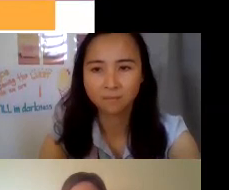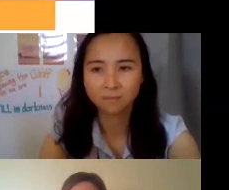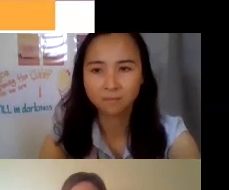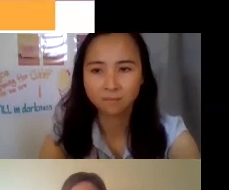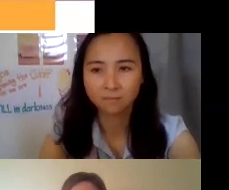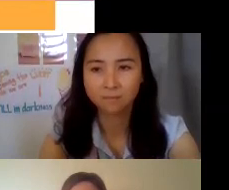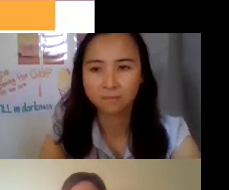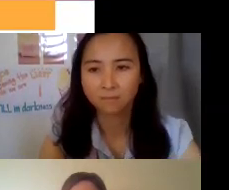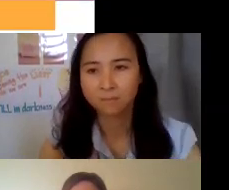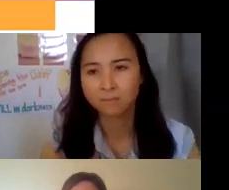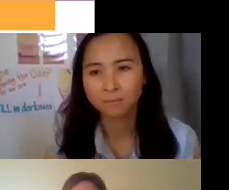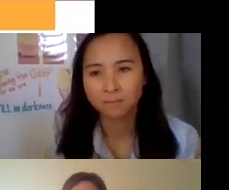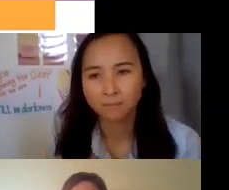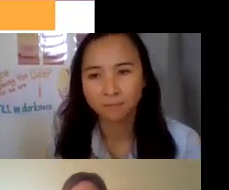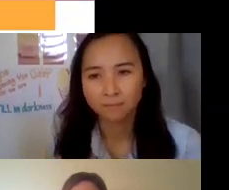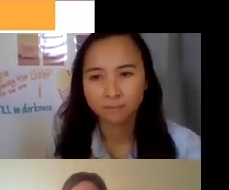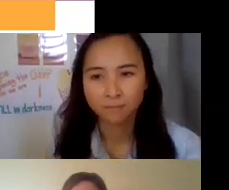be offering that.